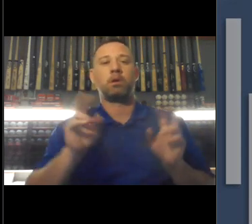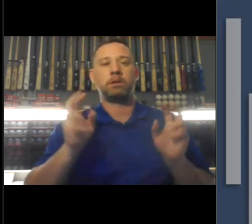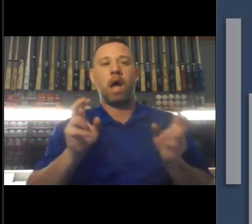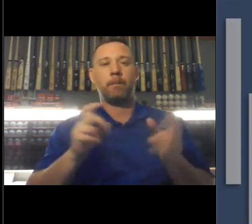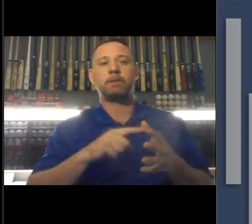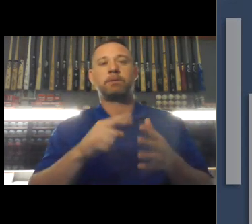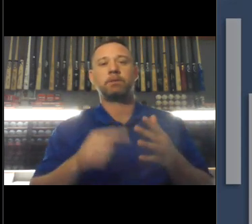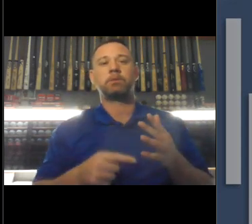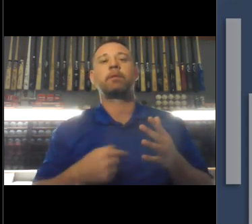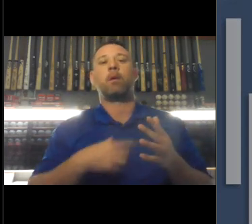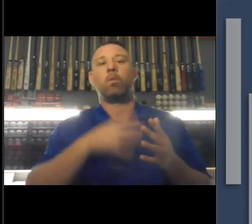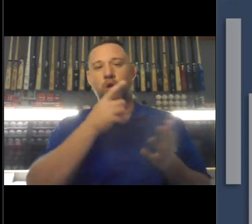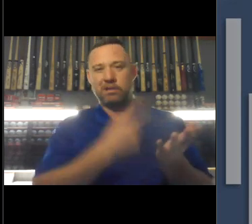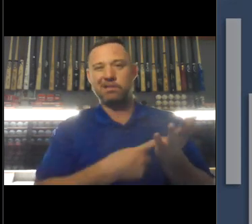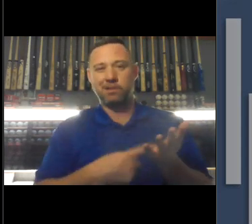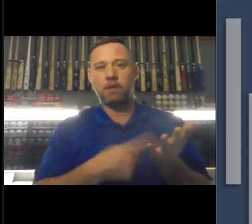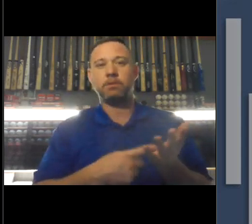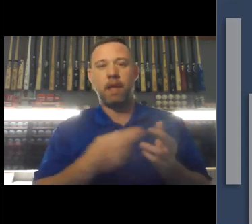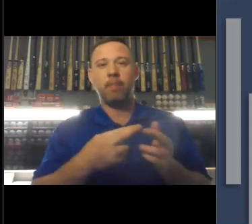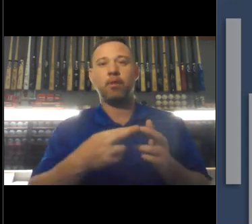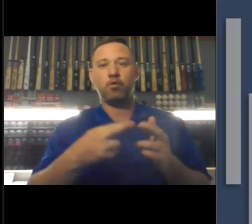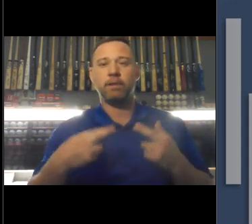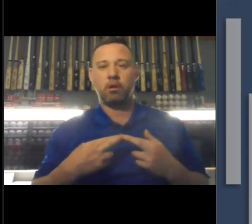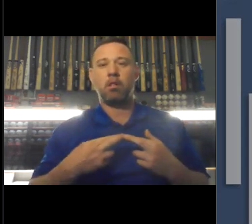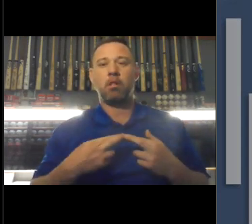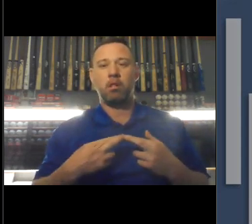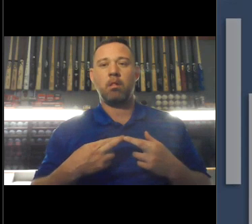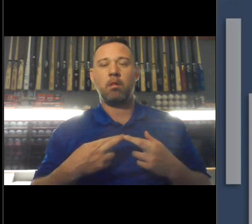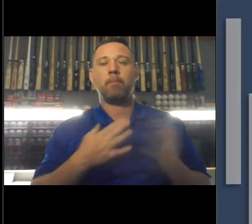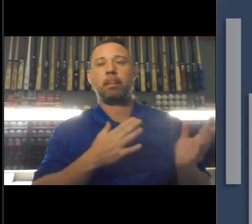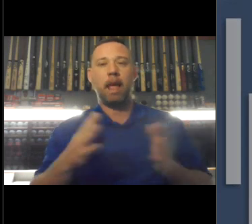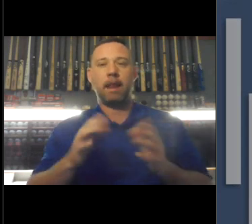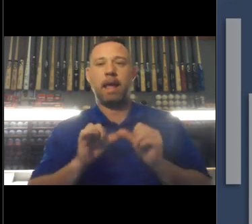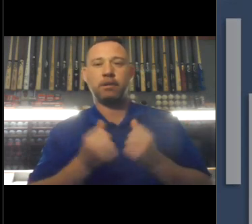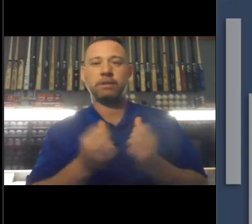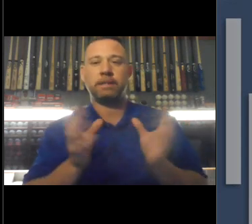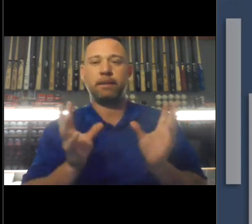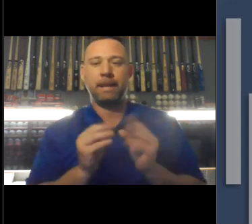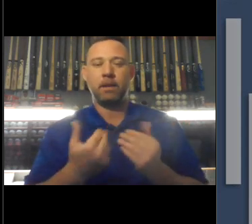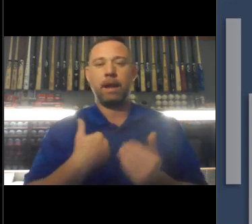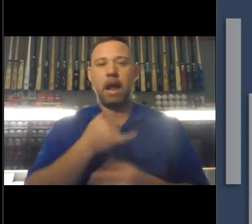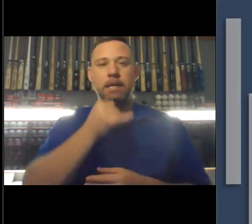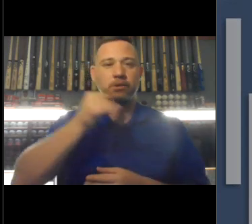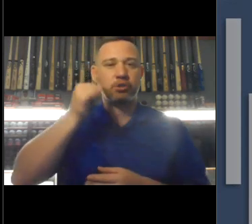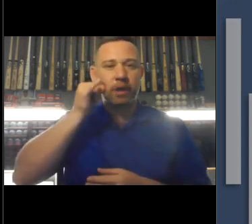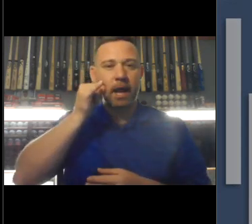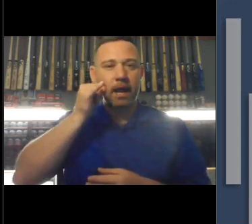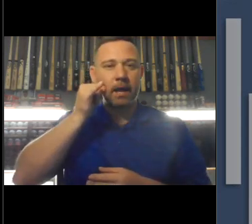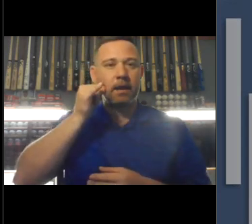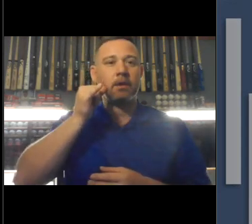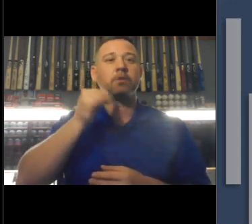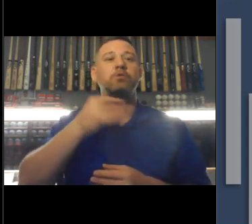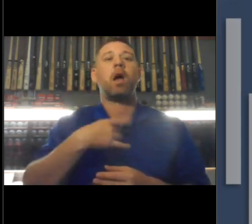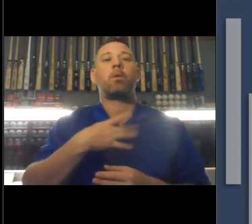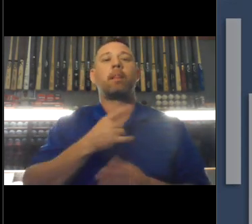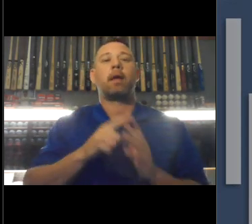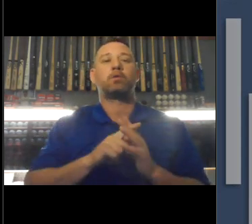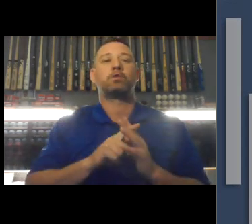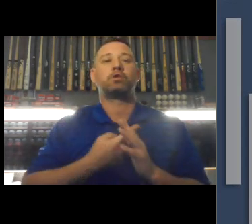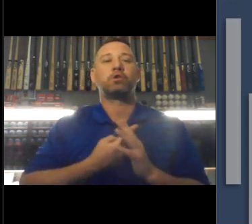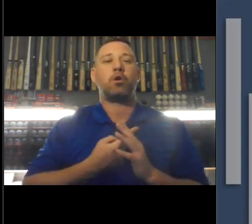agenda that were discussed at the regional planning agency meeting that we had yesterday. So I'd like to start